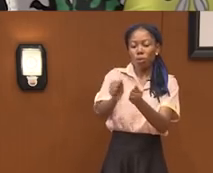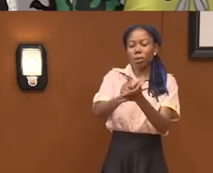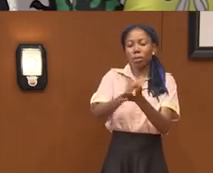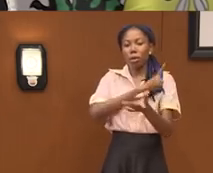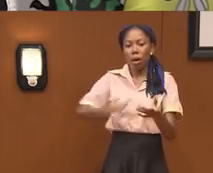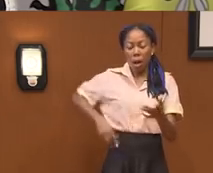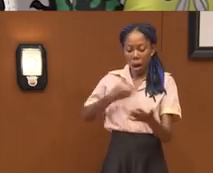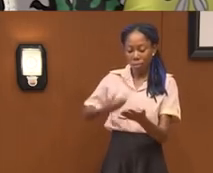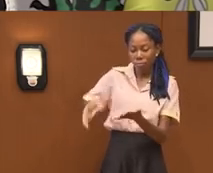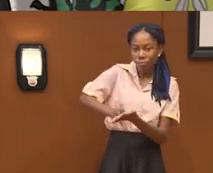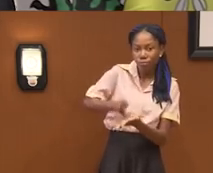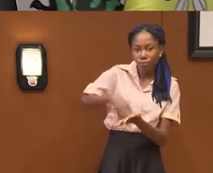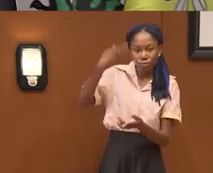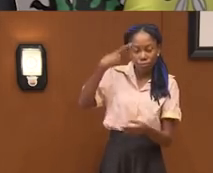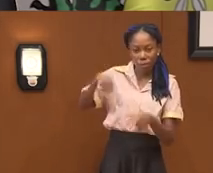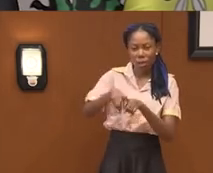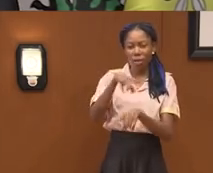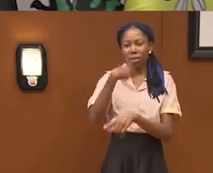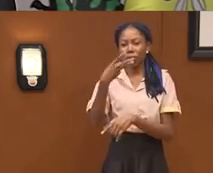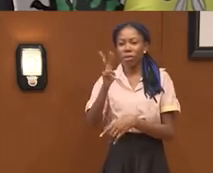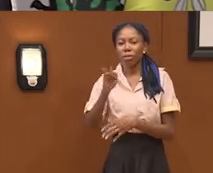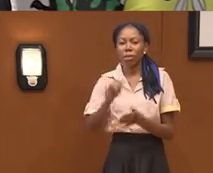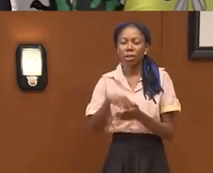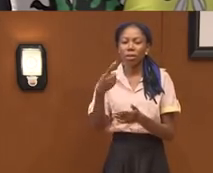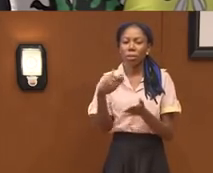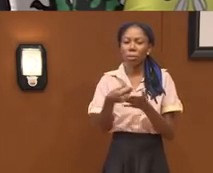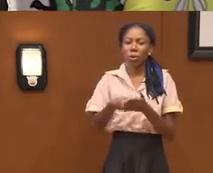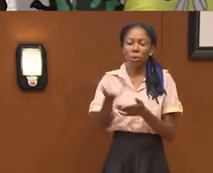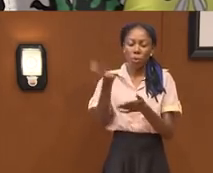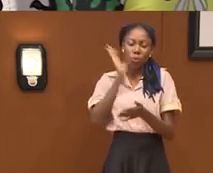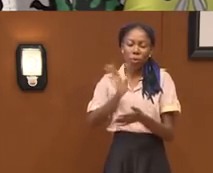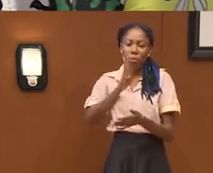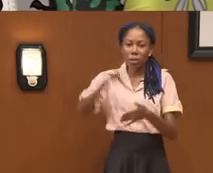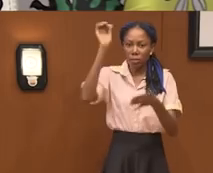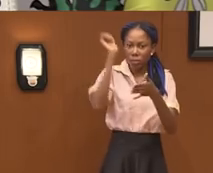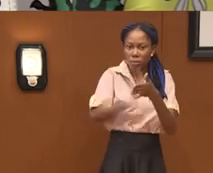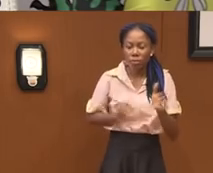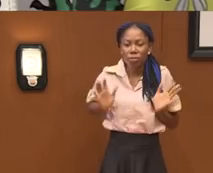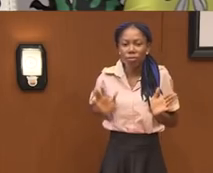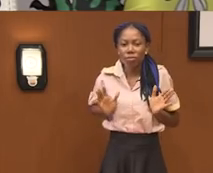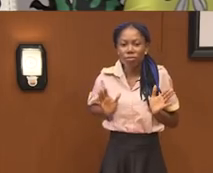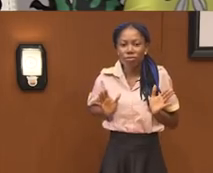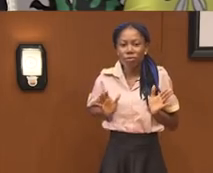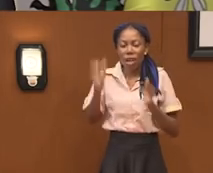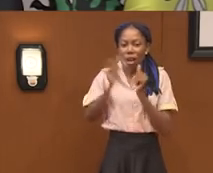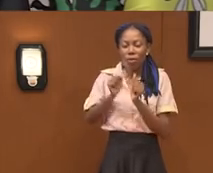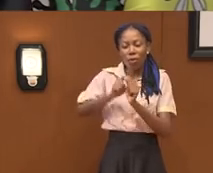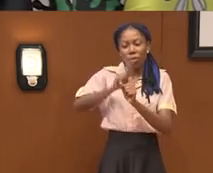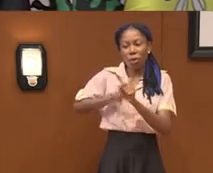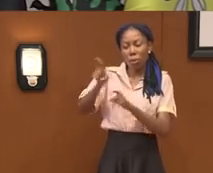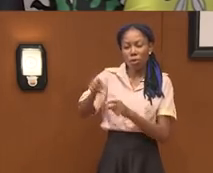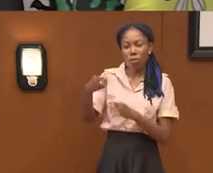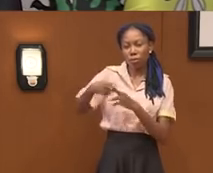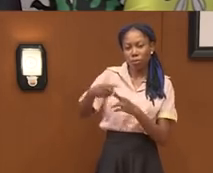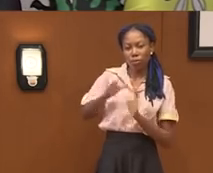parties signs. And you tell them that that money will be deducted from your subsequent rent. That's what everybody does. Then the